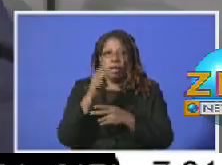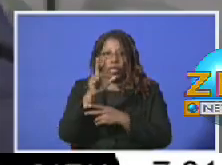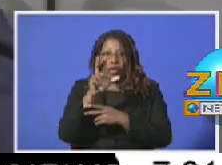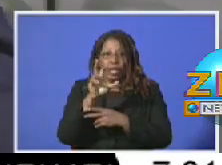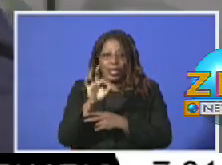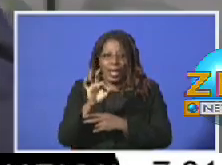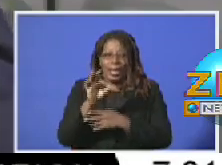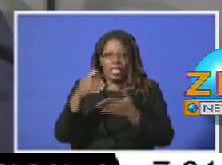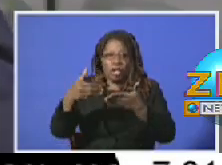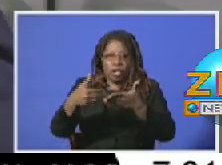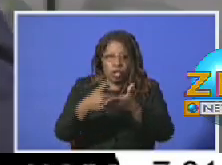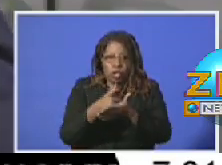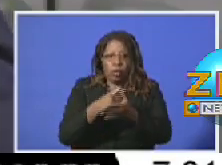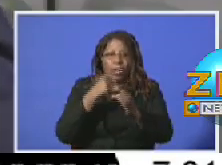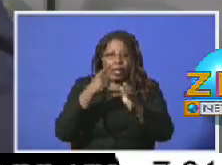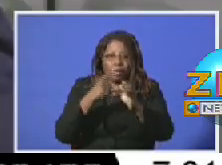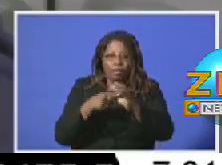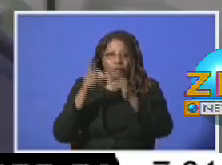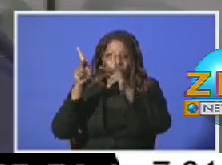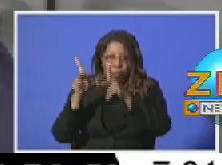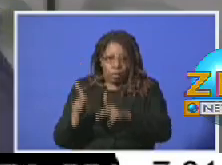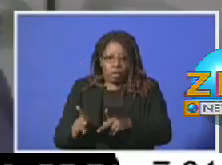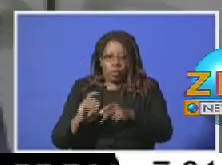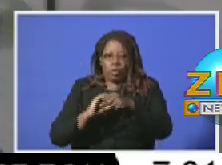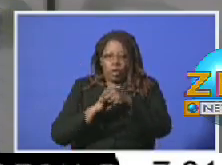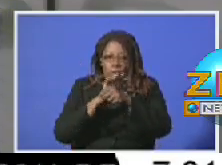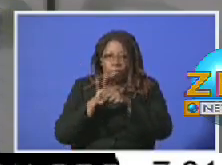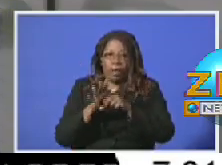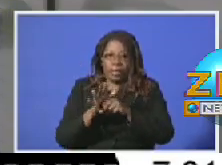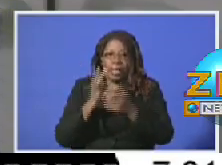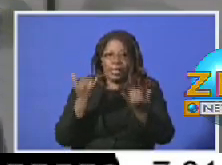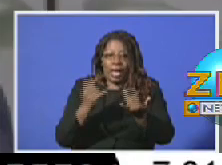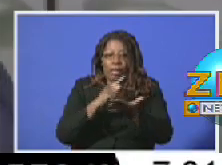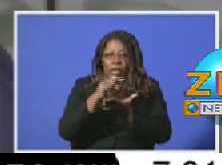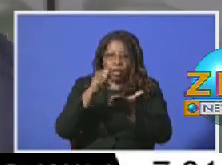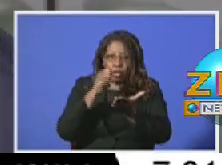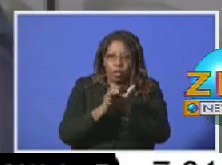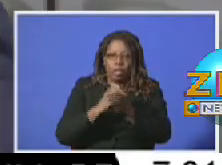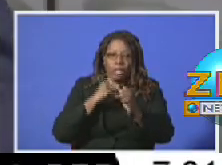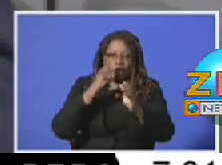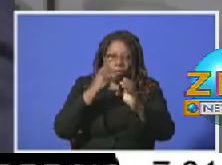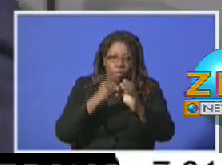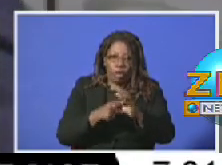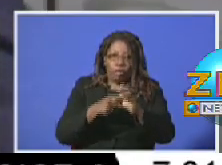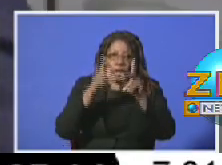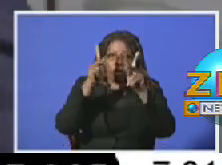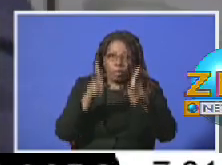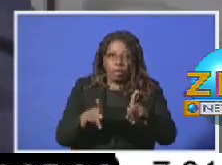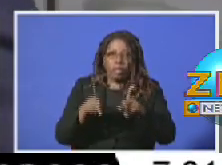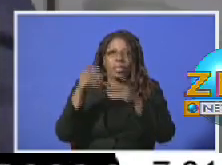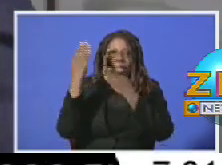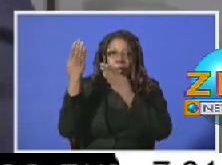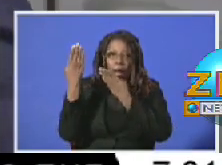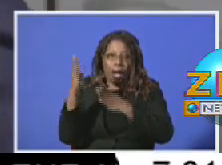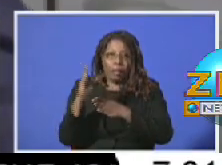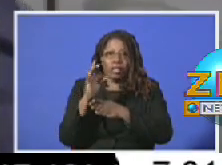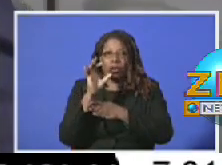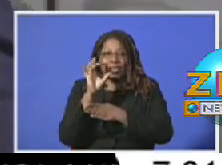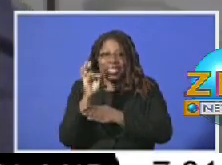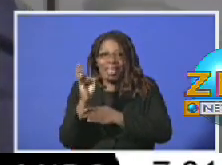of COVID-19. This brings the total number of confirmed cases in the Bahamas to